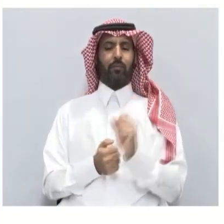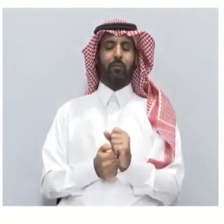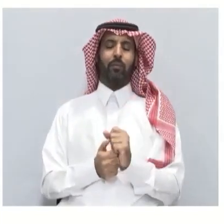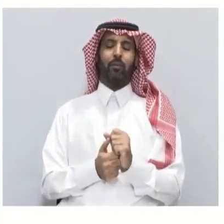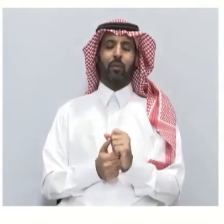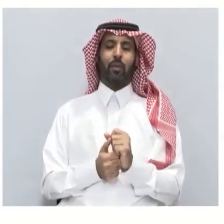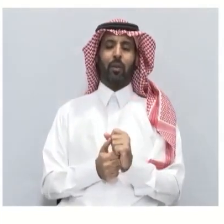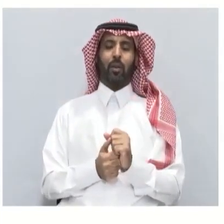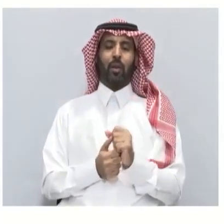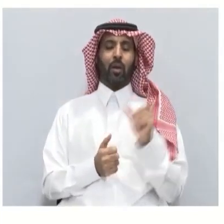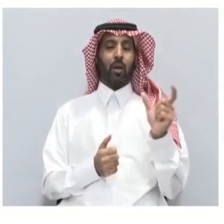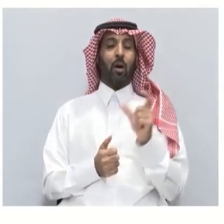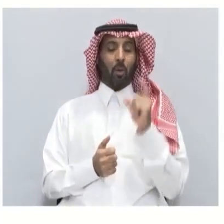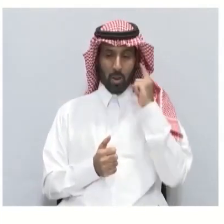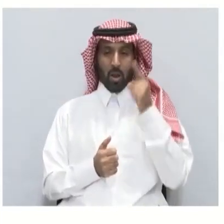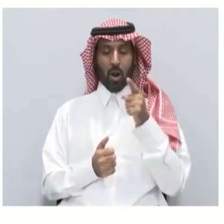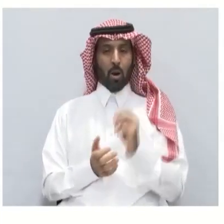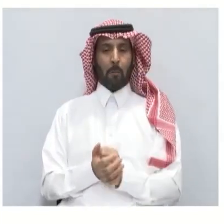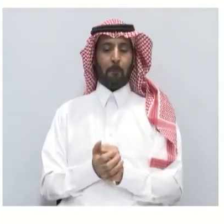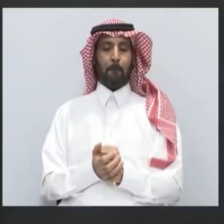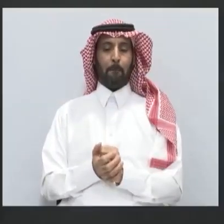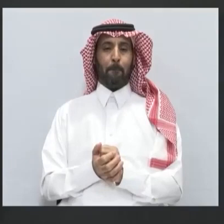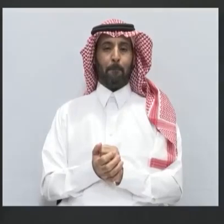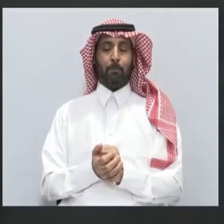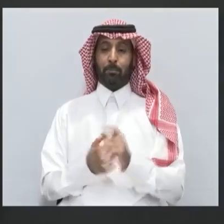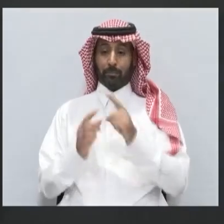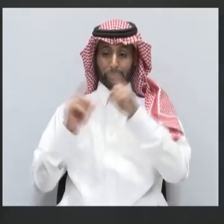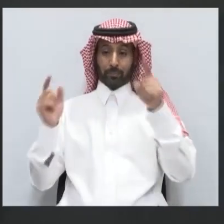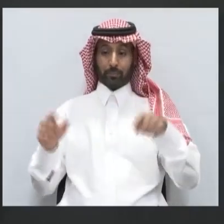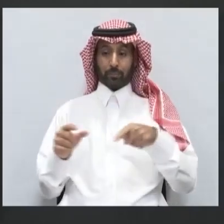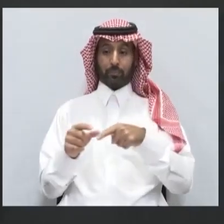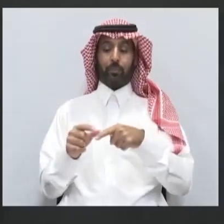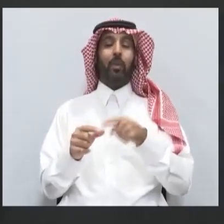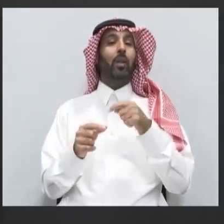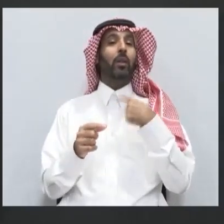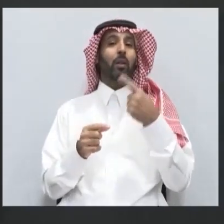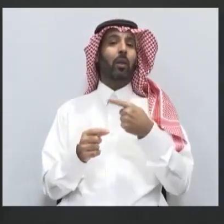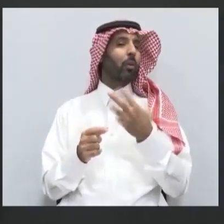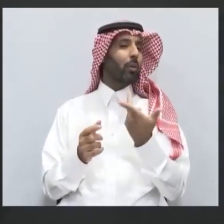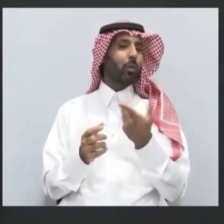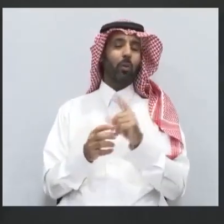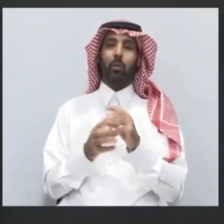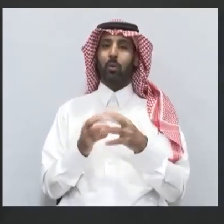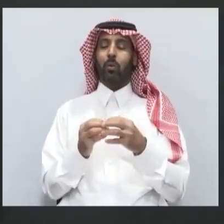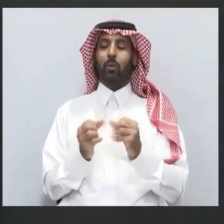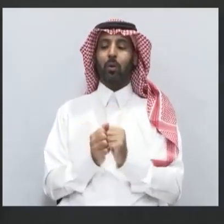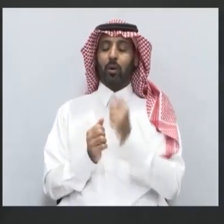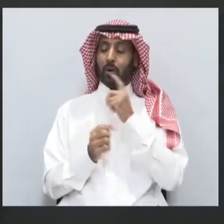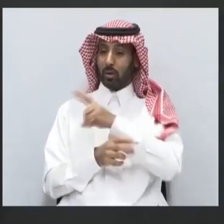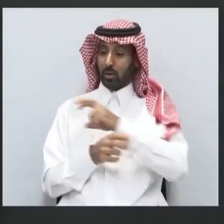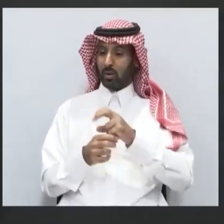crime vocabulary. So you know now that the theme of this unit is talking about crime